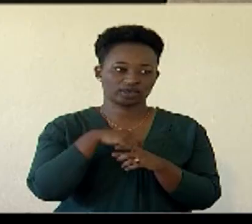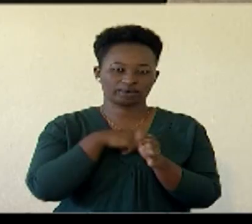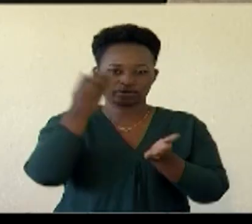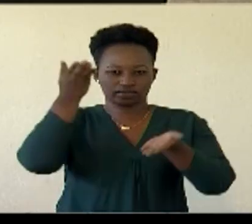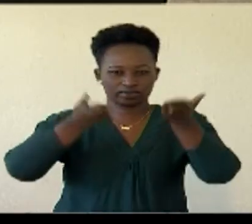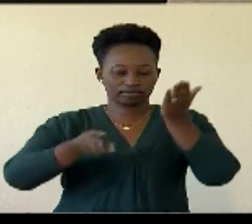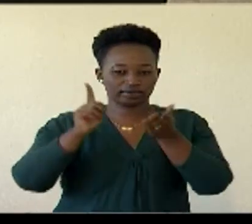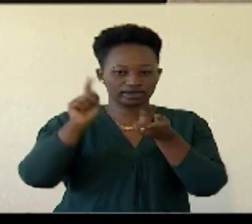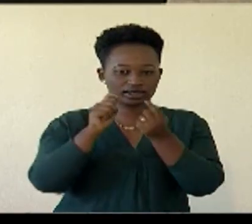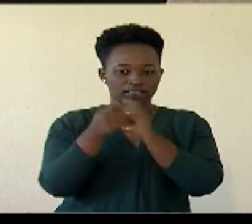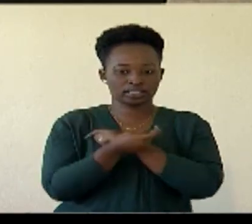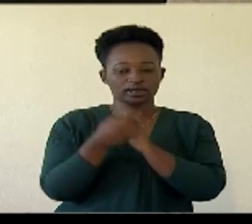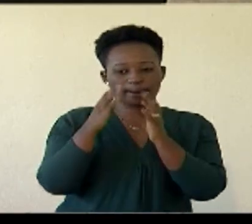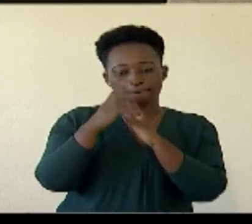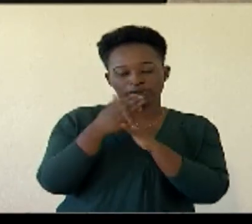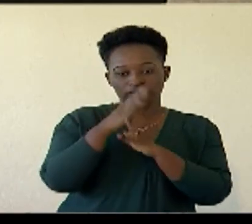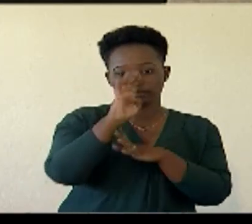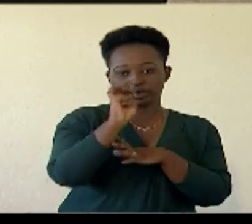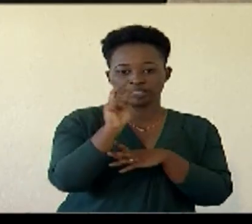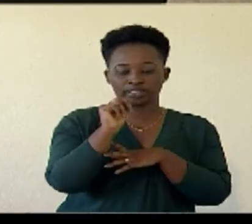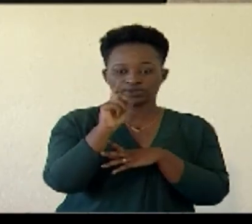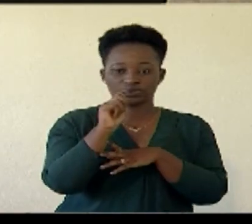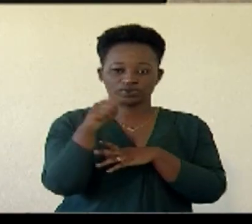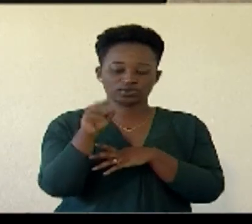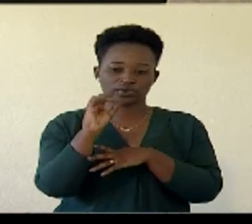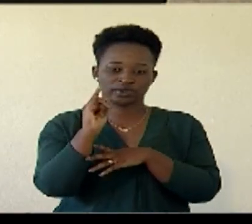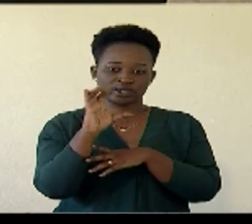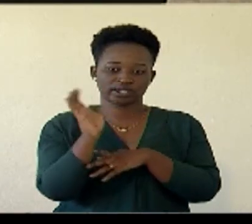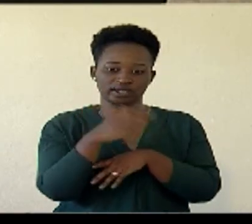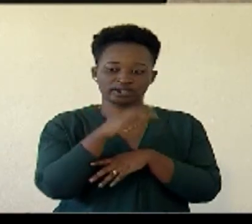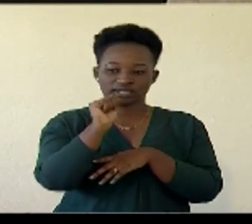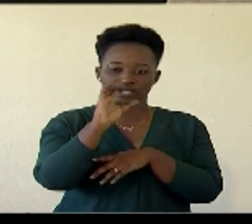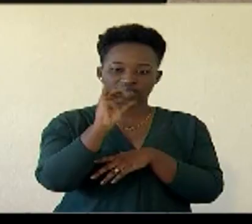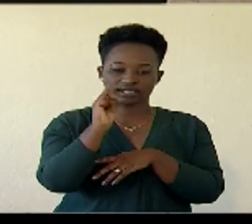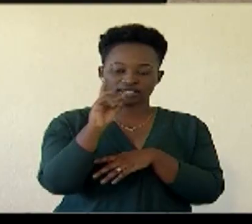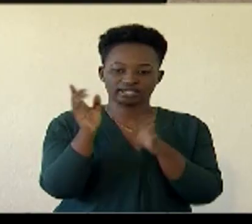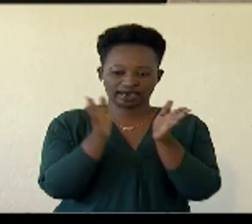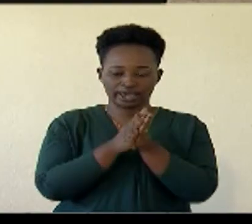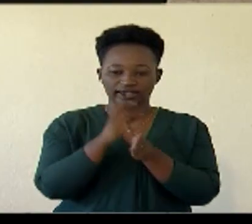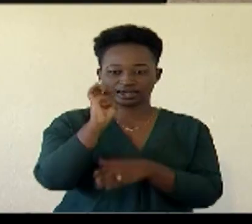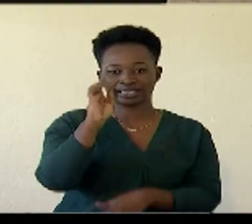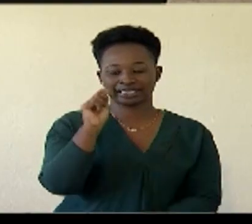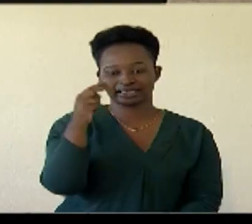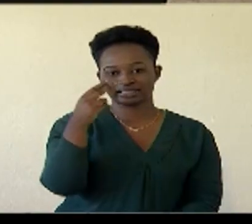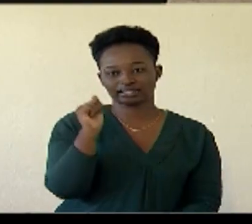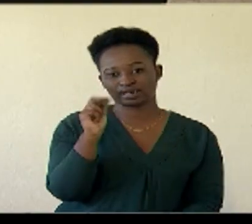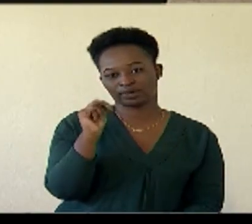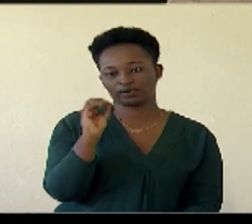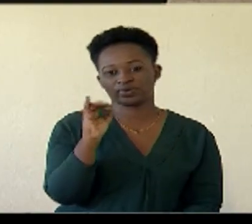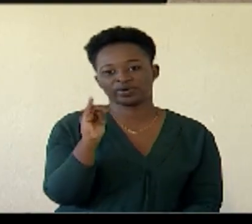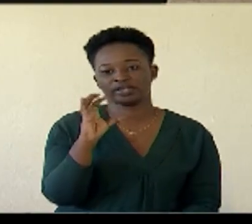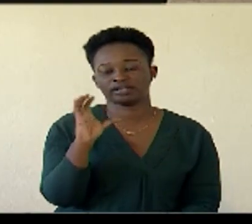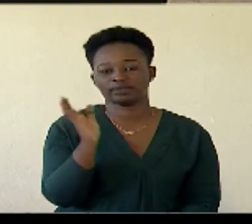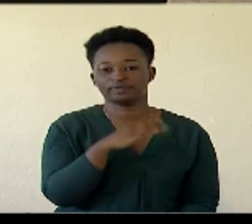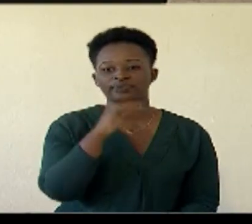between benzoic acid and this ethanoic acid. This ethanoic acid is a weaker acid. Why? Why